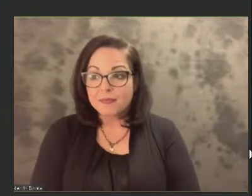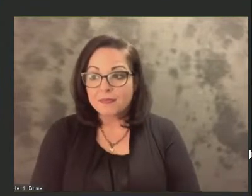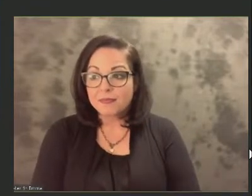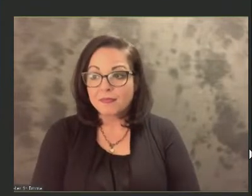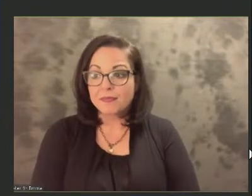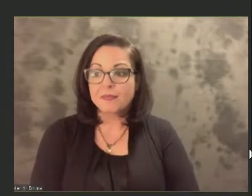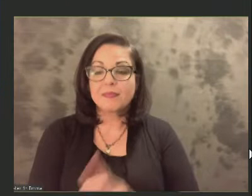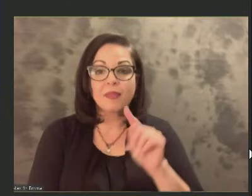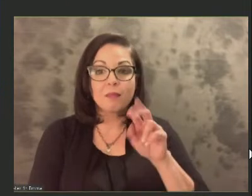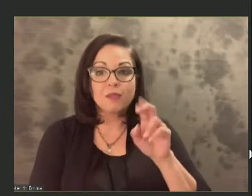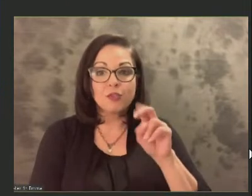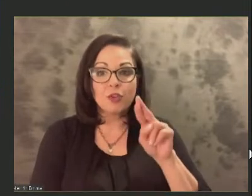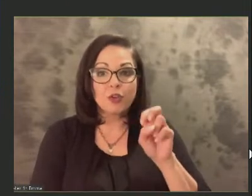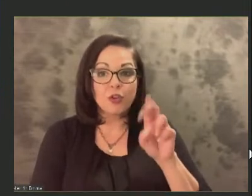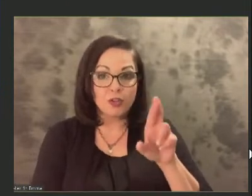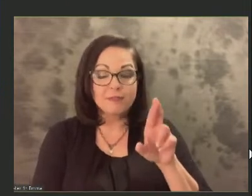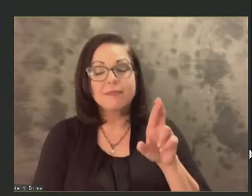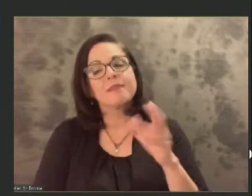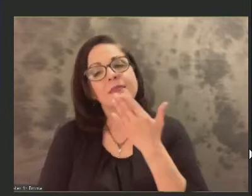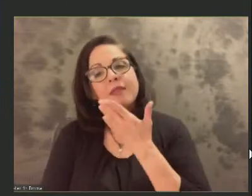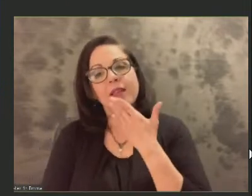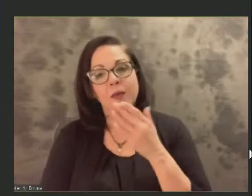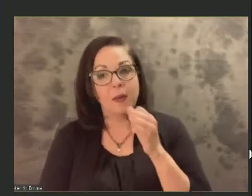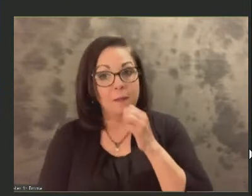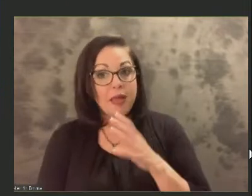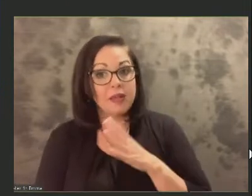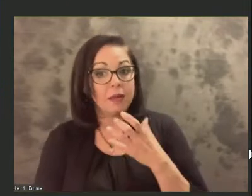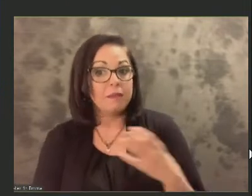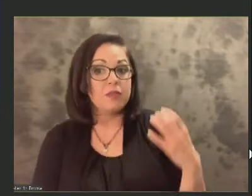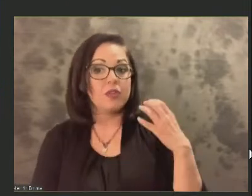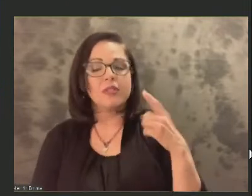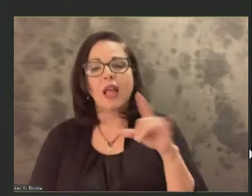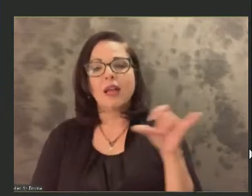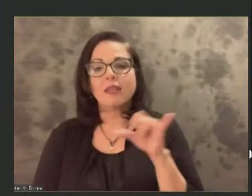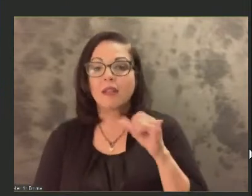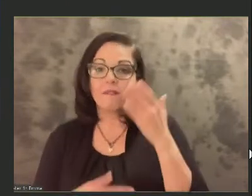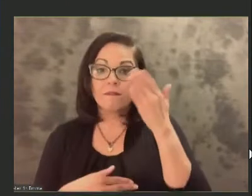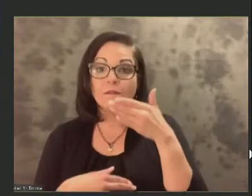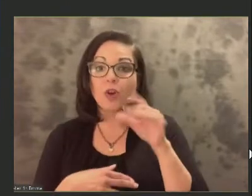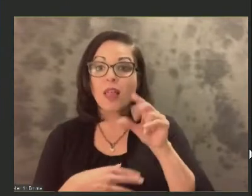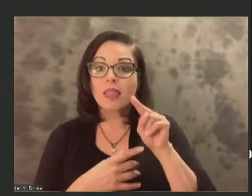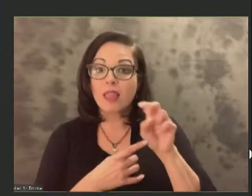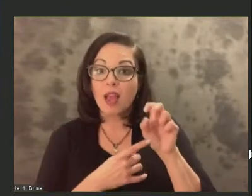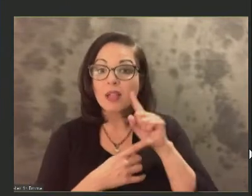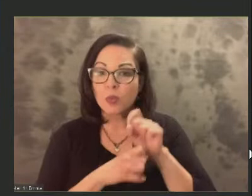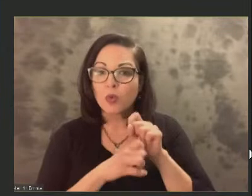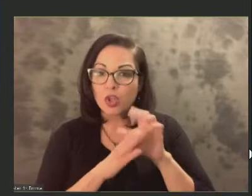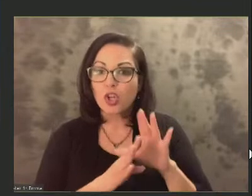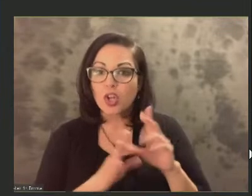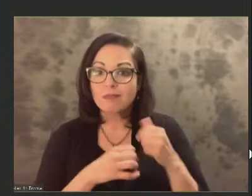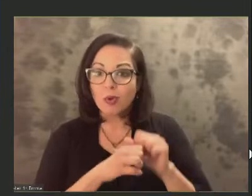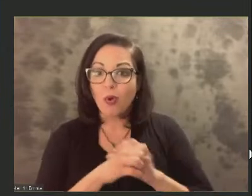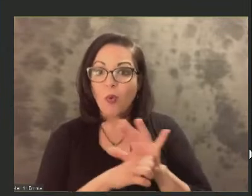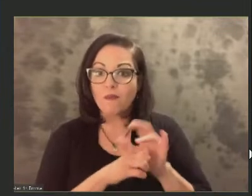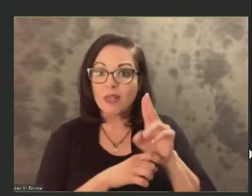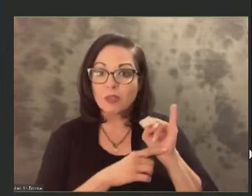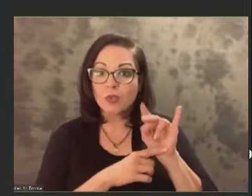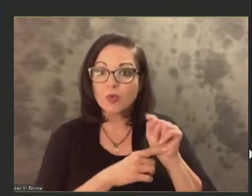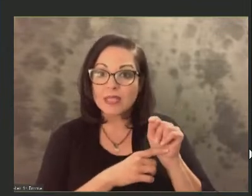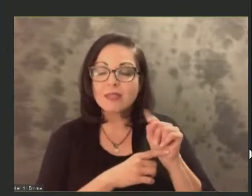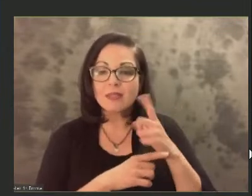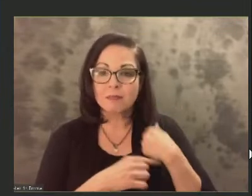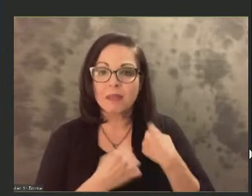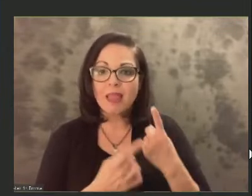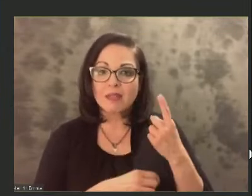Thank you, Madam Chair. So as a frontline worker who's been working in a COVID ICU for the last year and a half, and as I continue